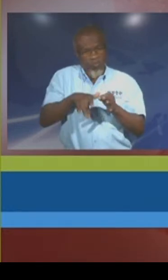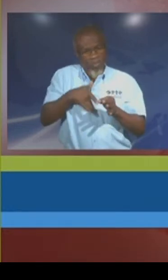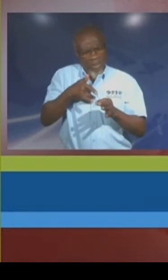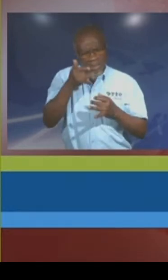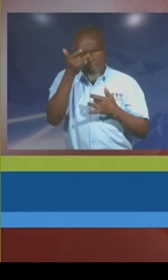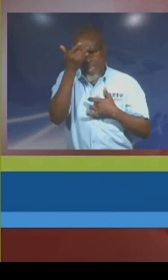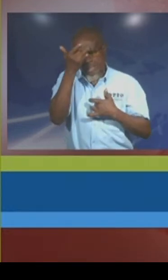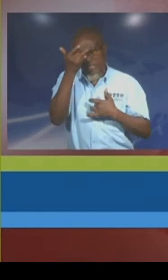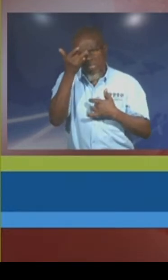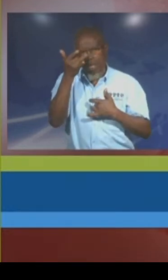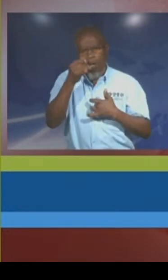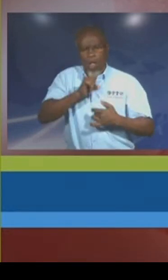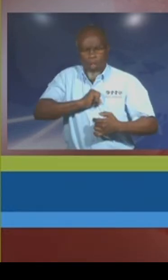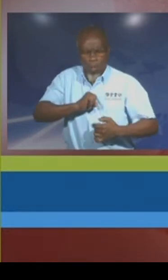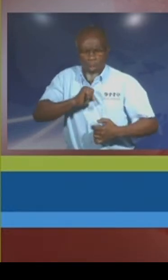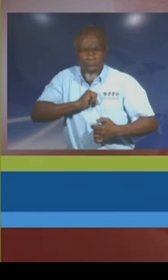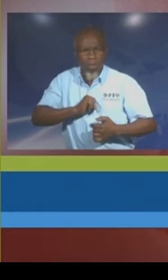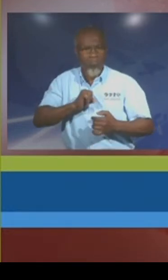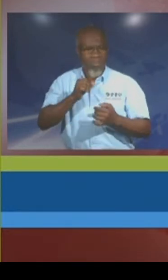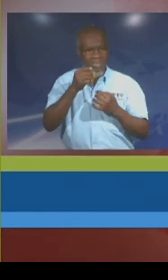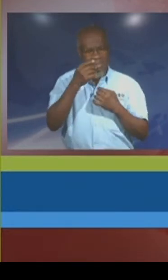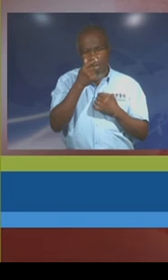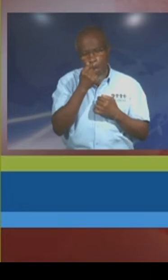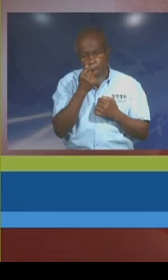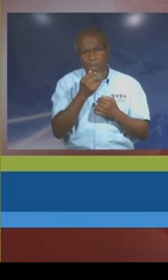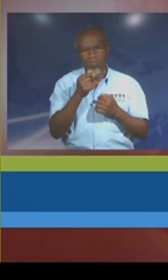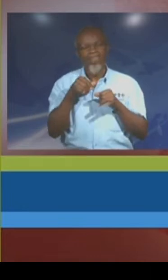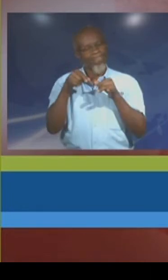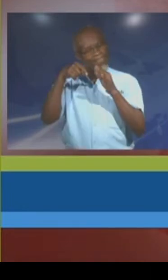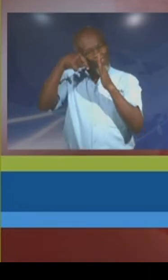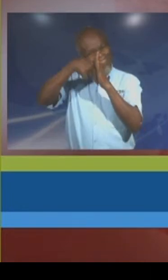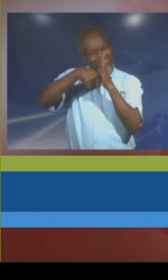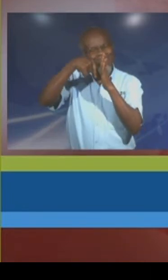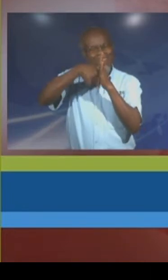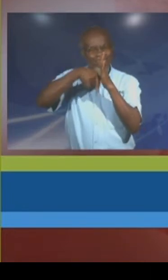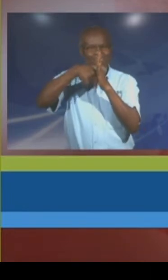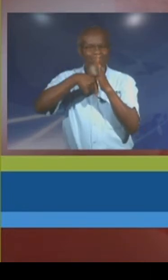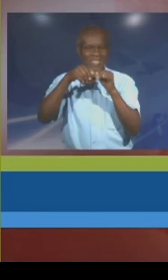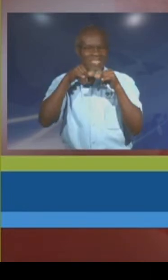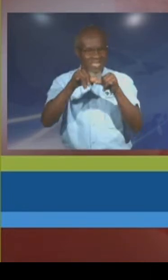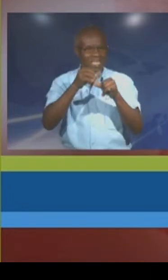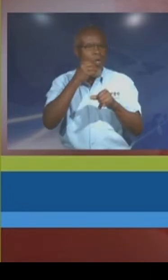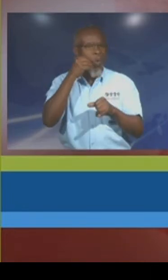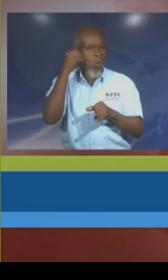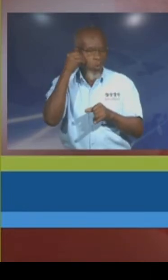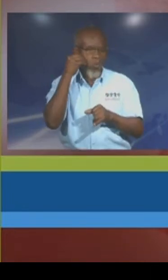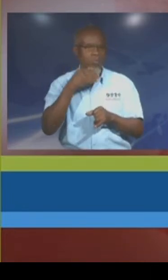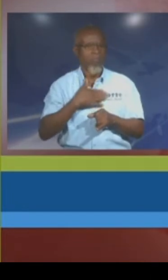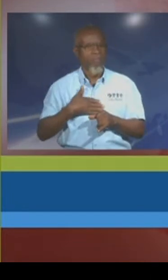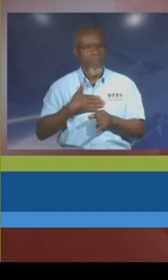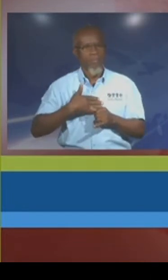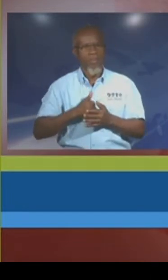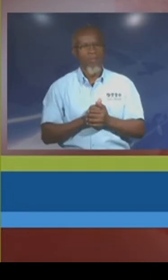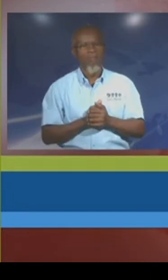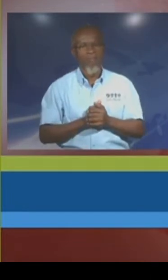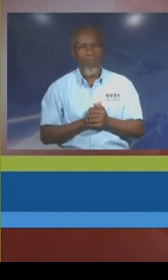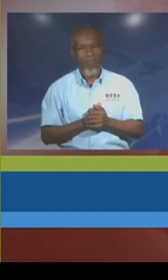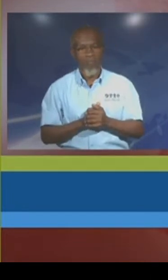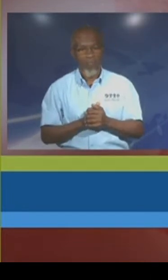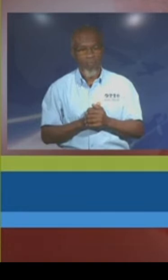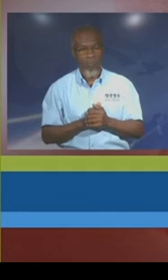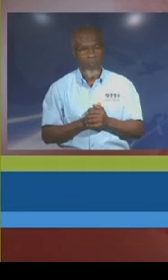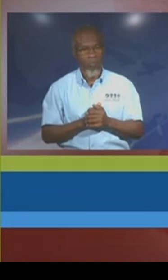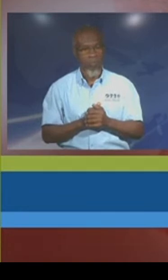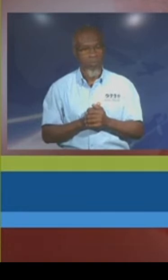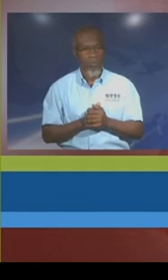school when displaying any flu-like symptoms will decrease the risk of transmission. Last slide. So again, we do